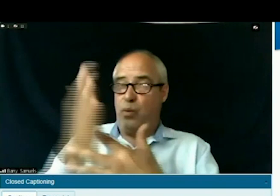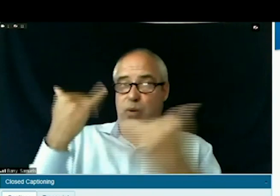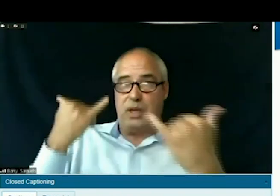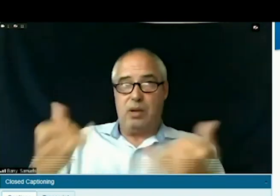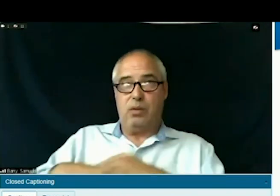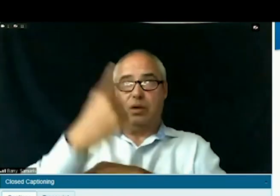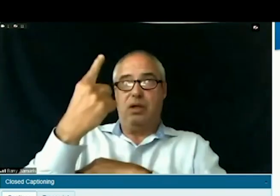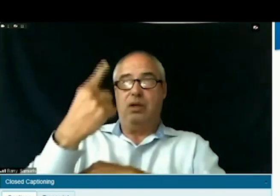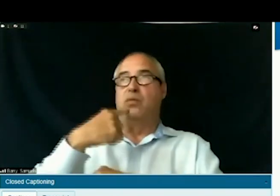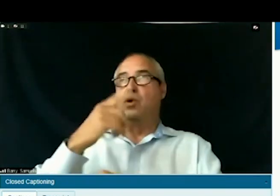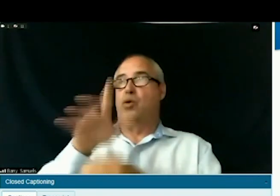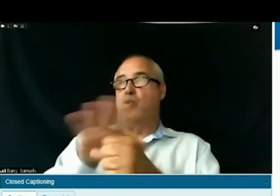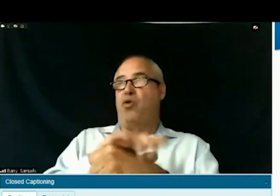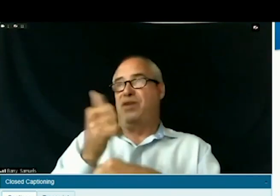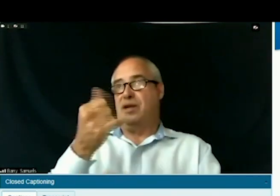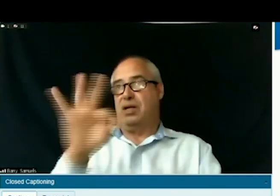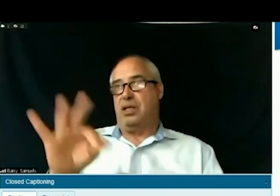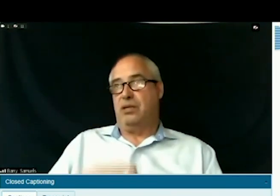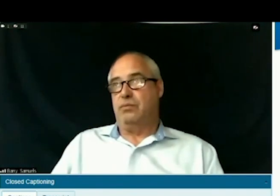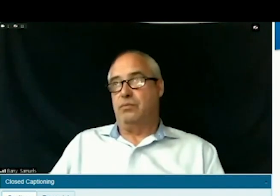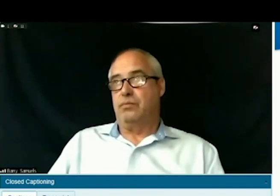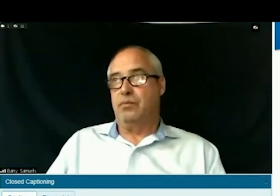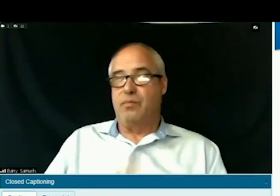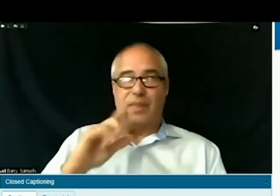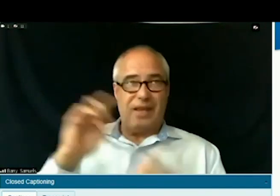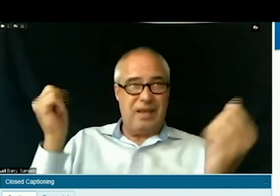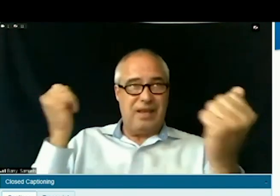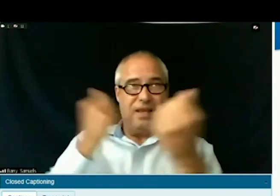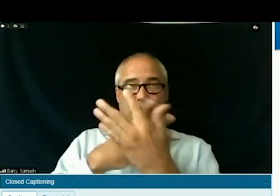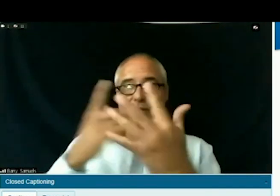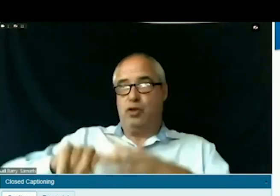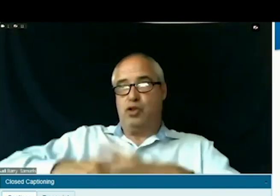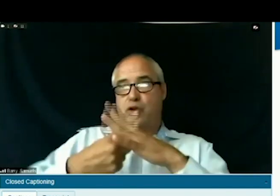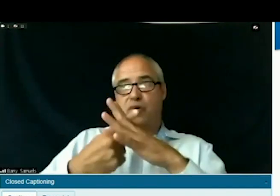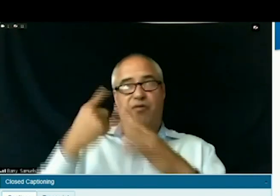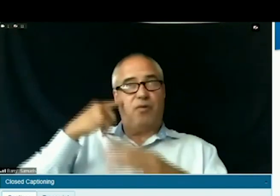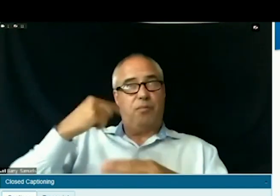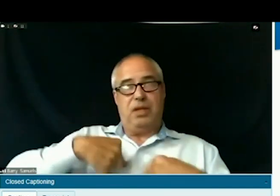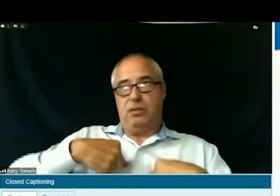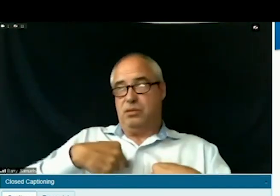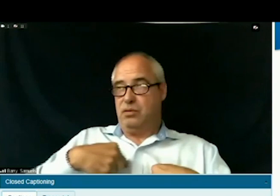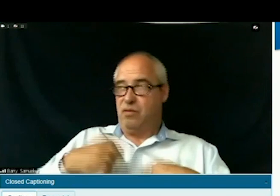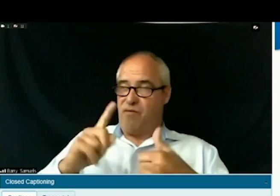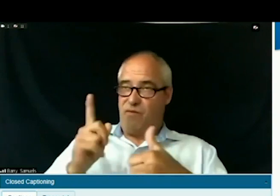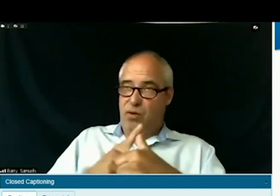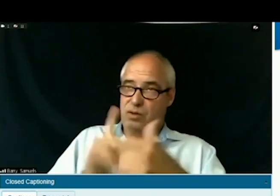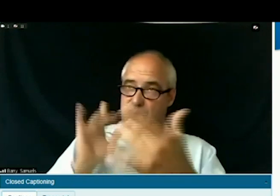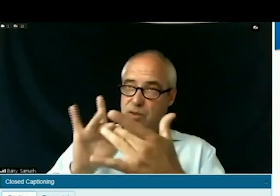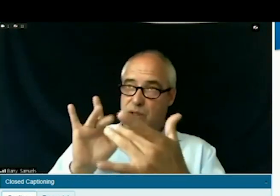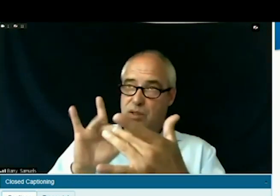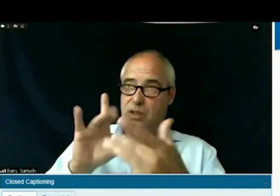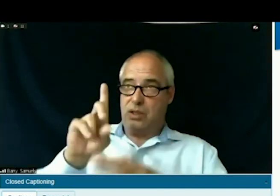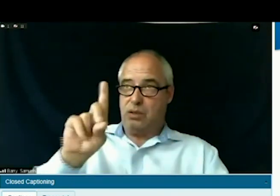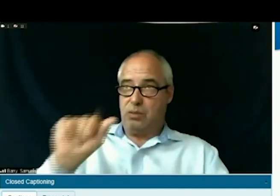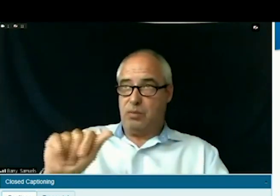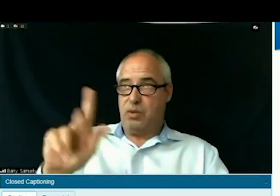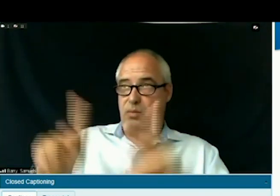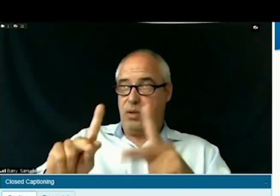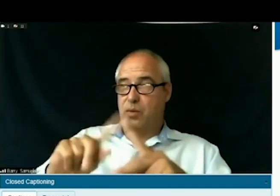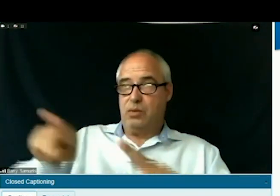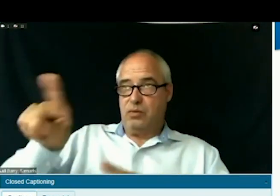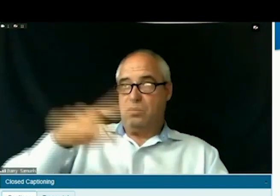COVID-19. So I think everything starts there for me. And then finally, talk a little bit about, we